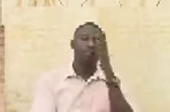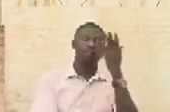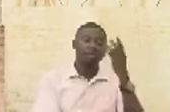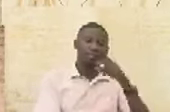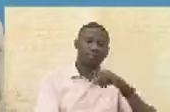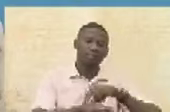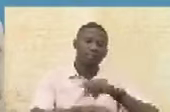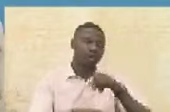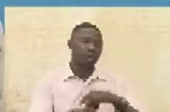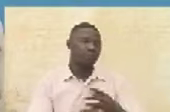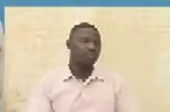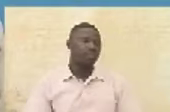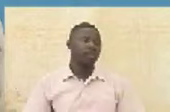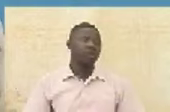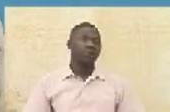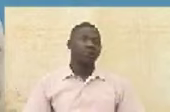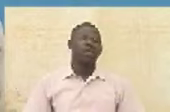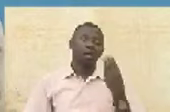That's how we